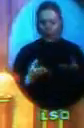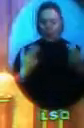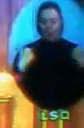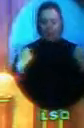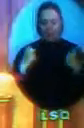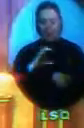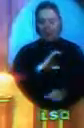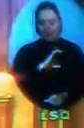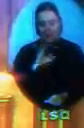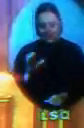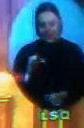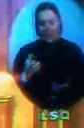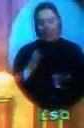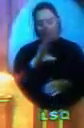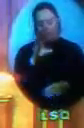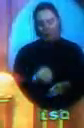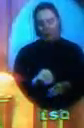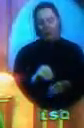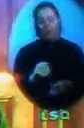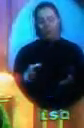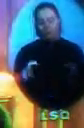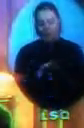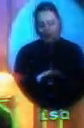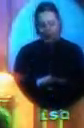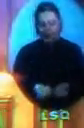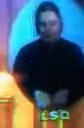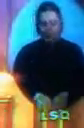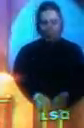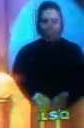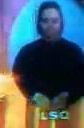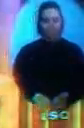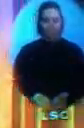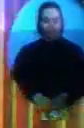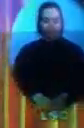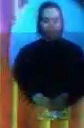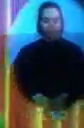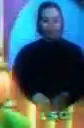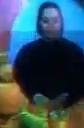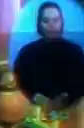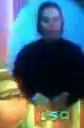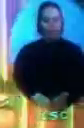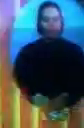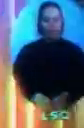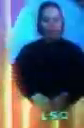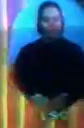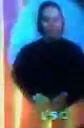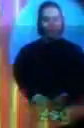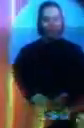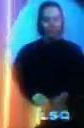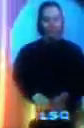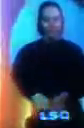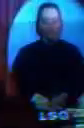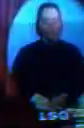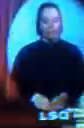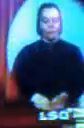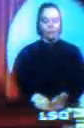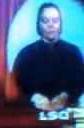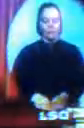of Foreign Affairs confirm to us that no Canadian embassies in Africa will close their doors?